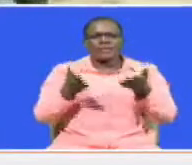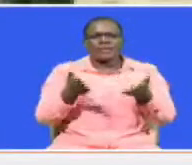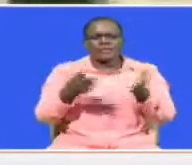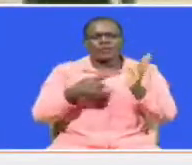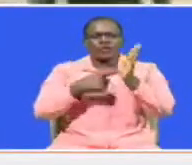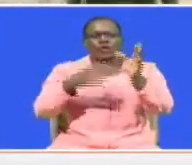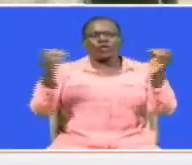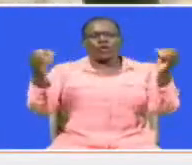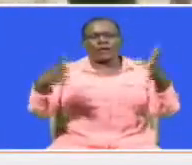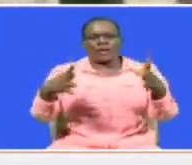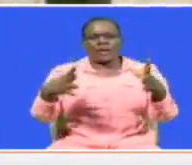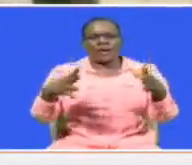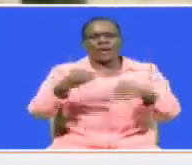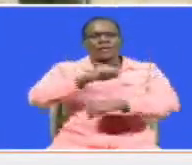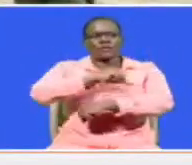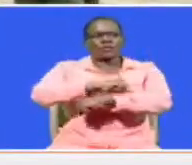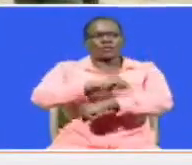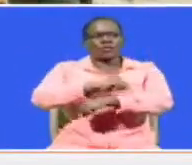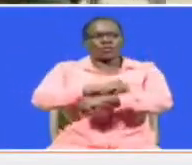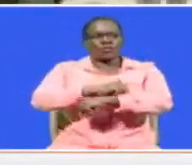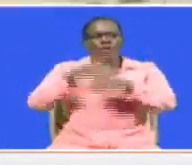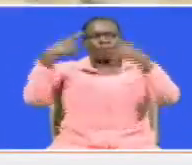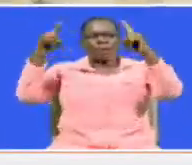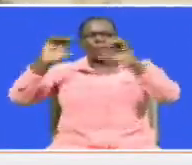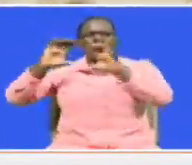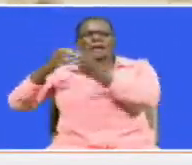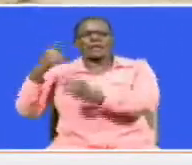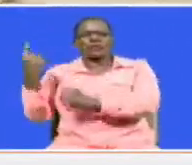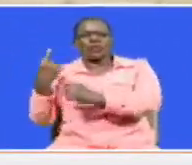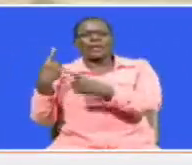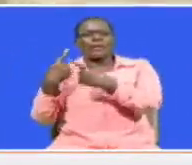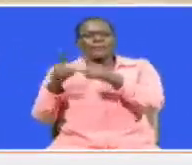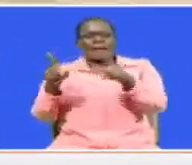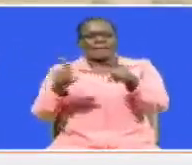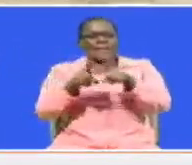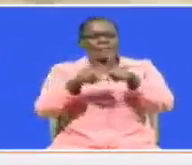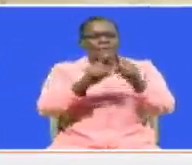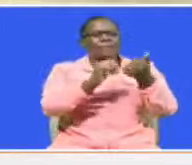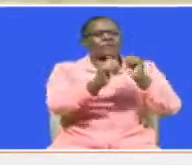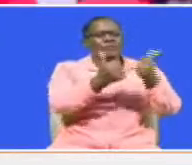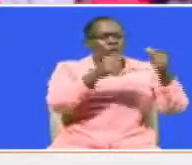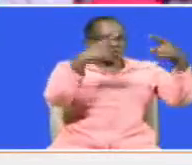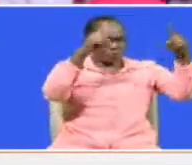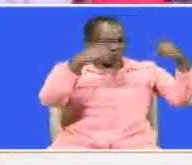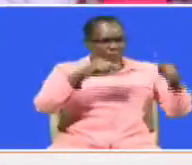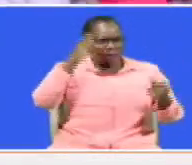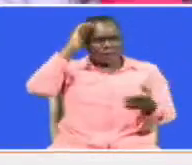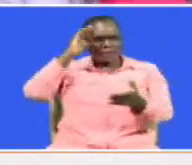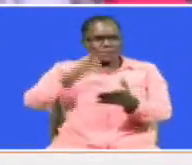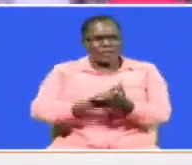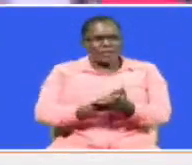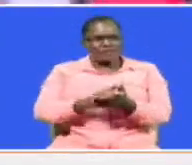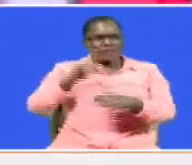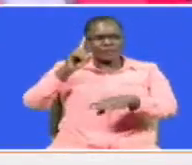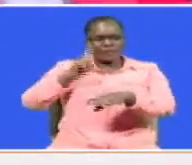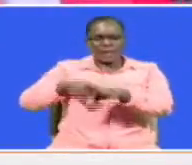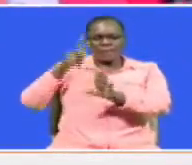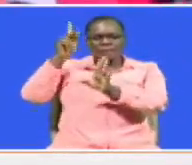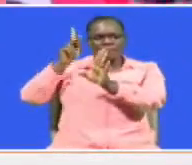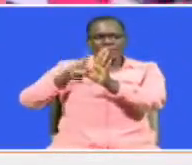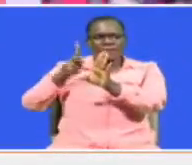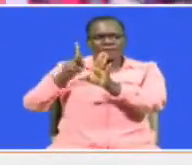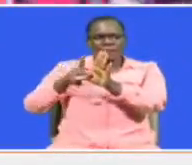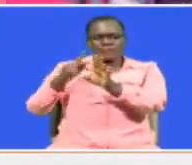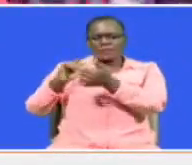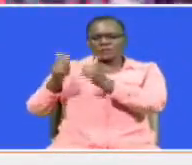dhihirisho tosha kwa shule hii haitambi tu darasani bali pia uwanjani. We believe that as we participate in